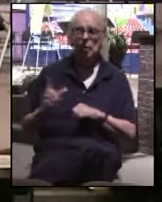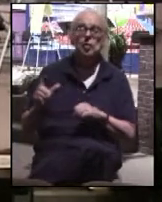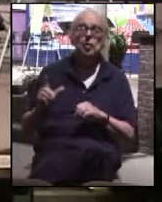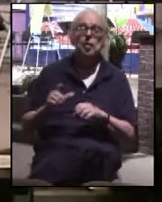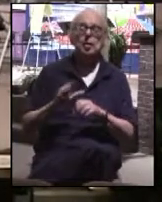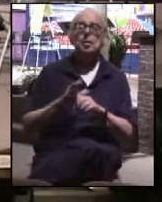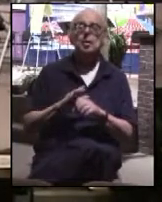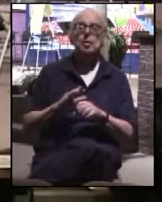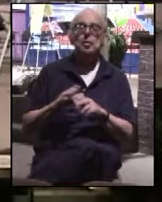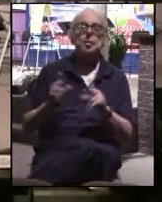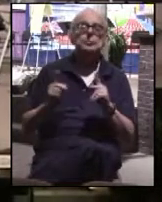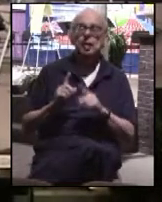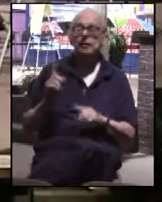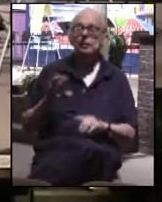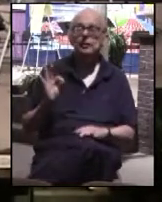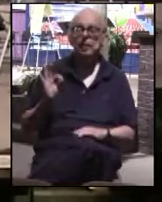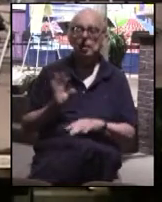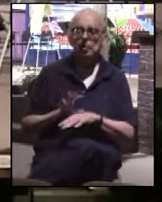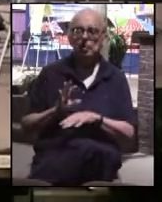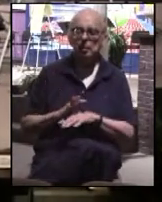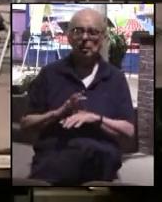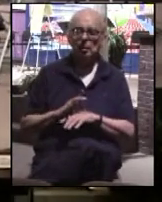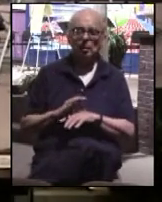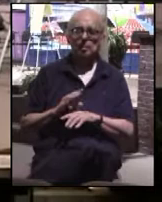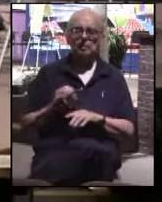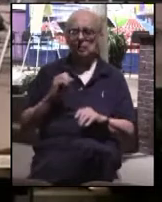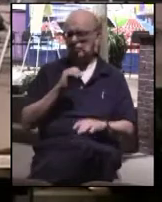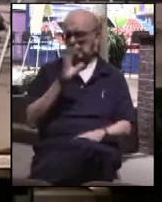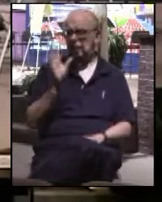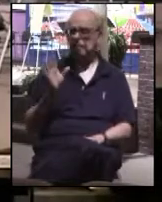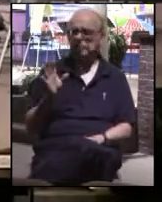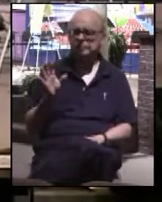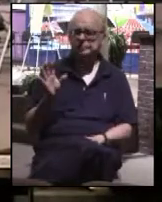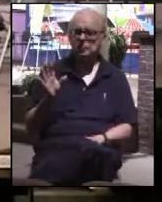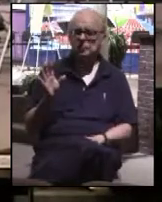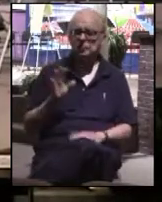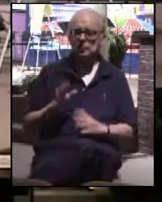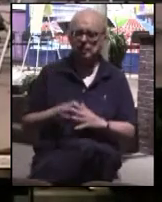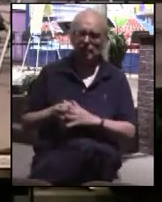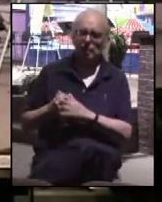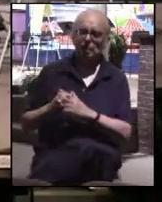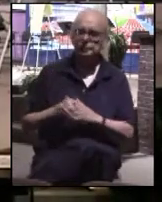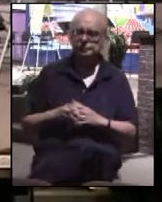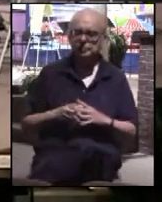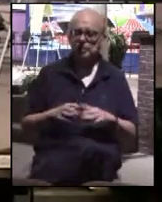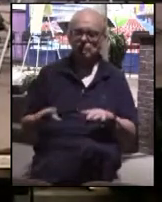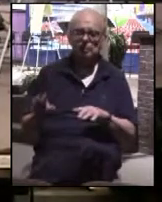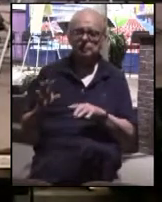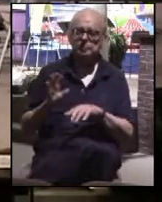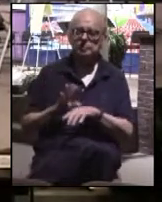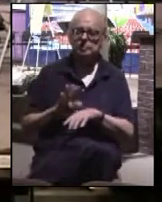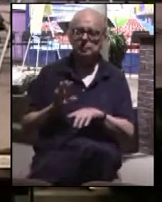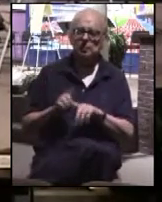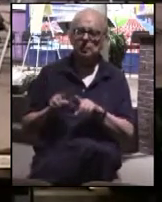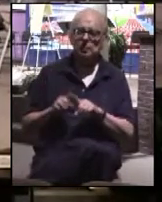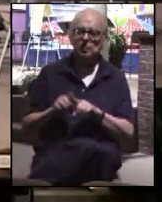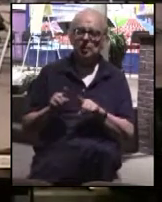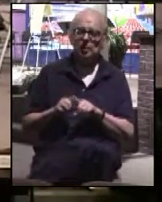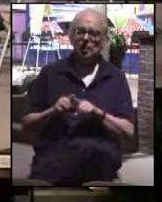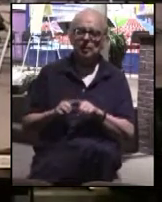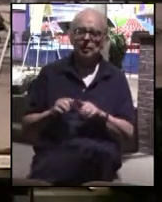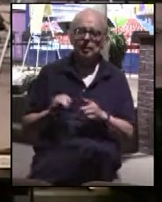the translation is clear americans treat church like a product to